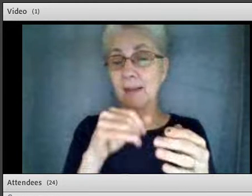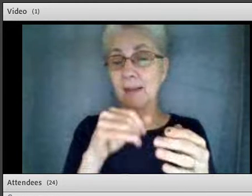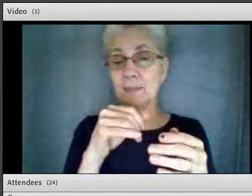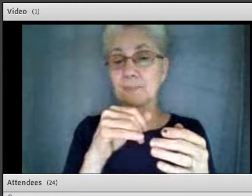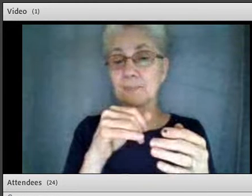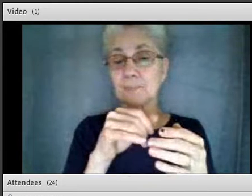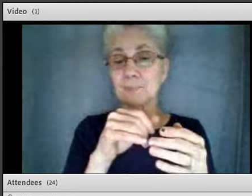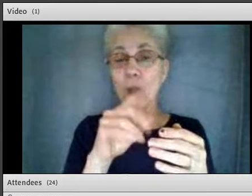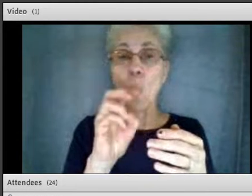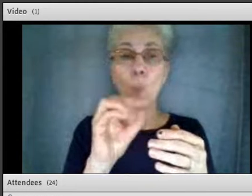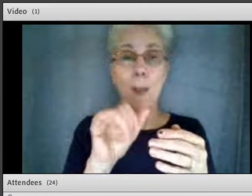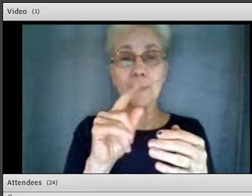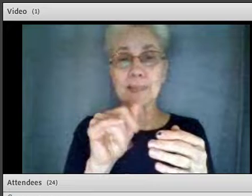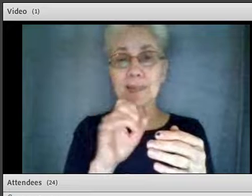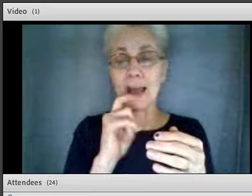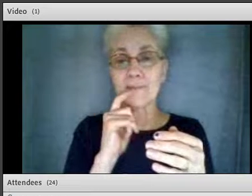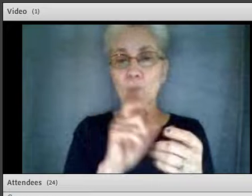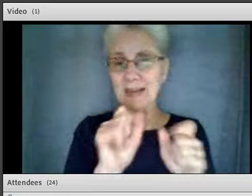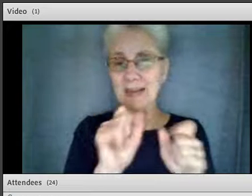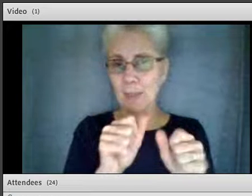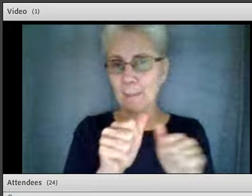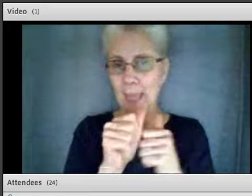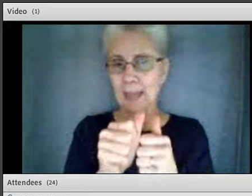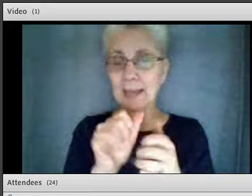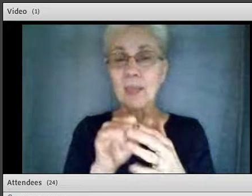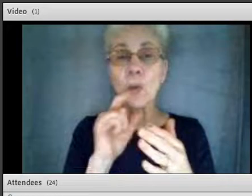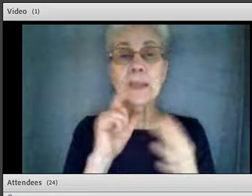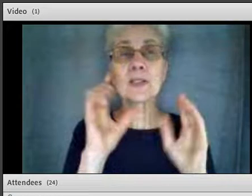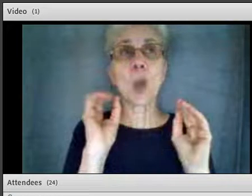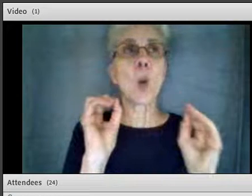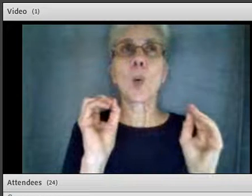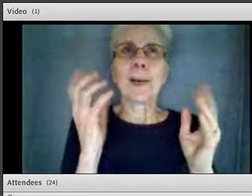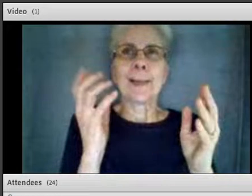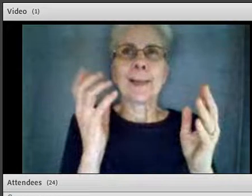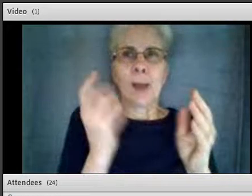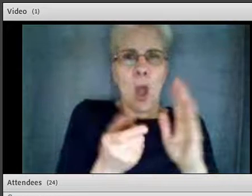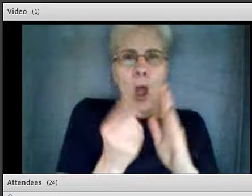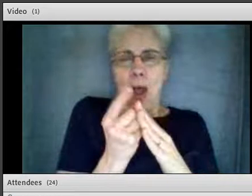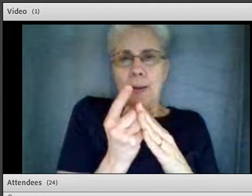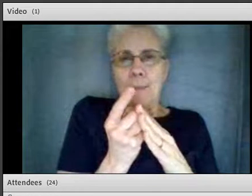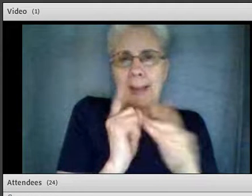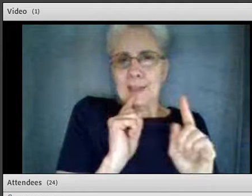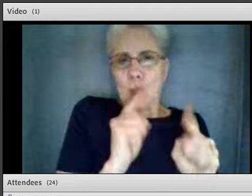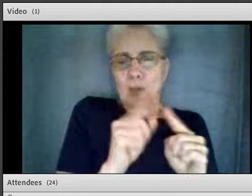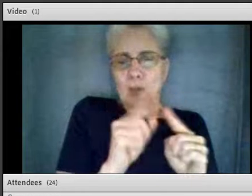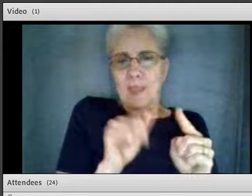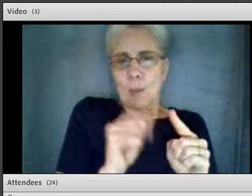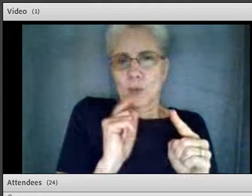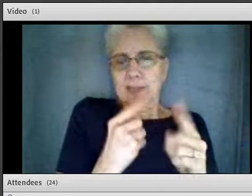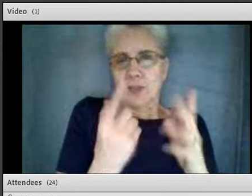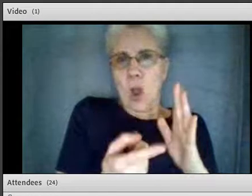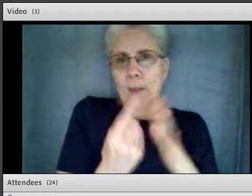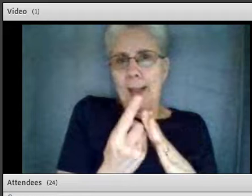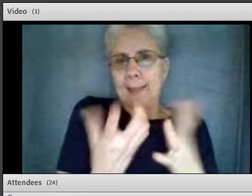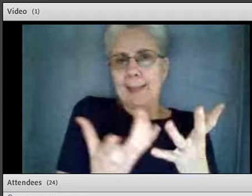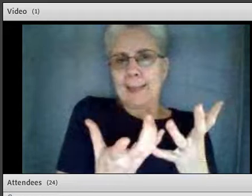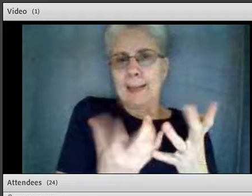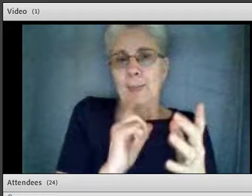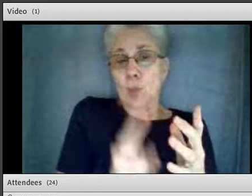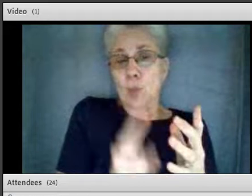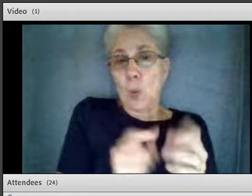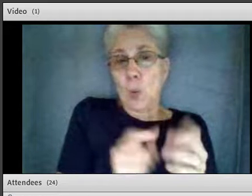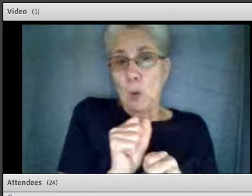adaptability. There is no automated solution that will just make sure that your site